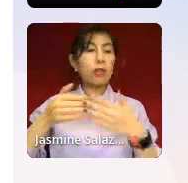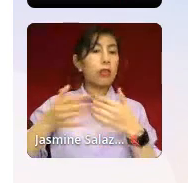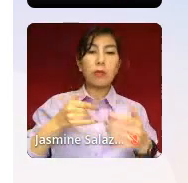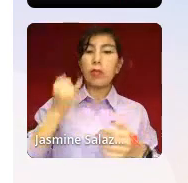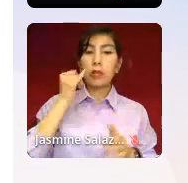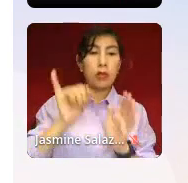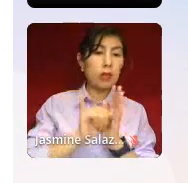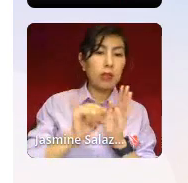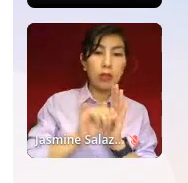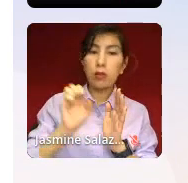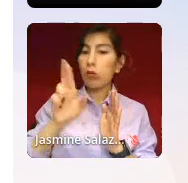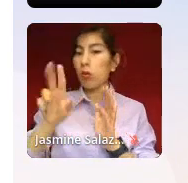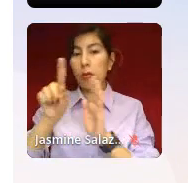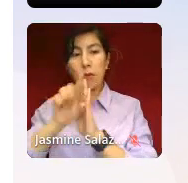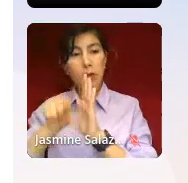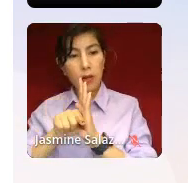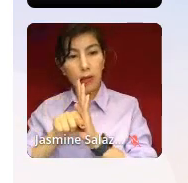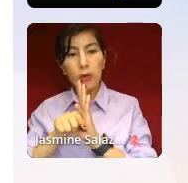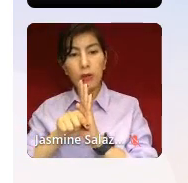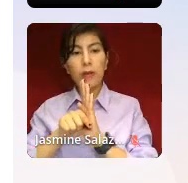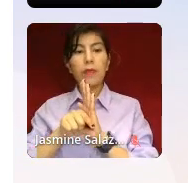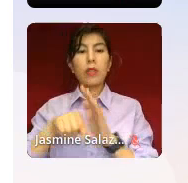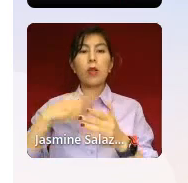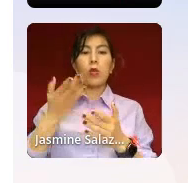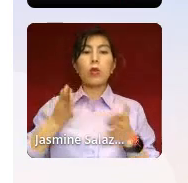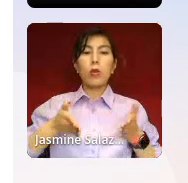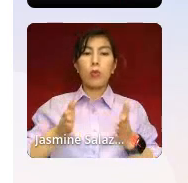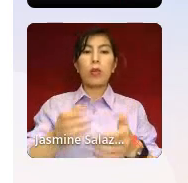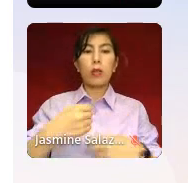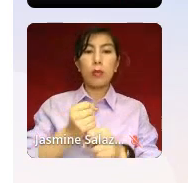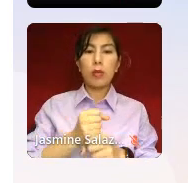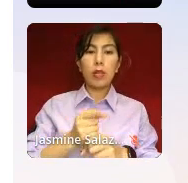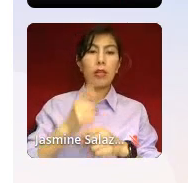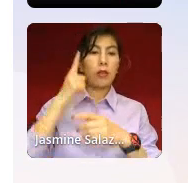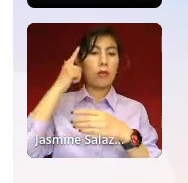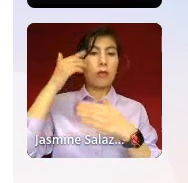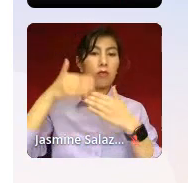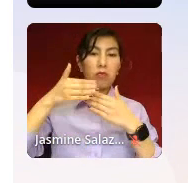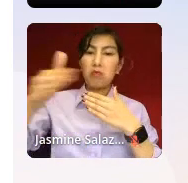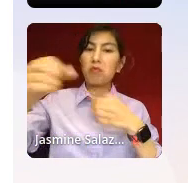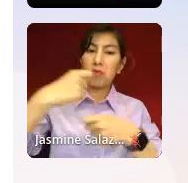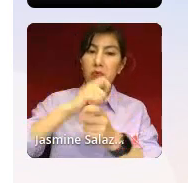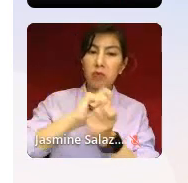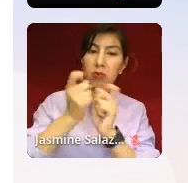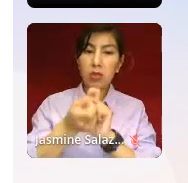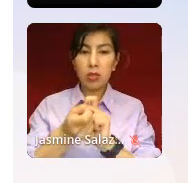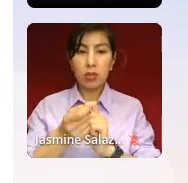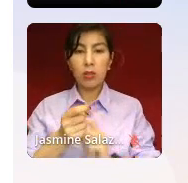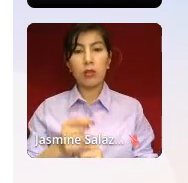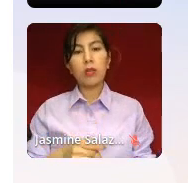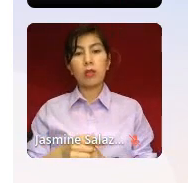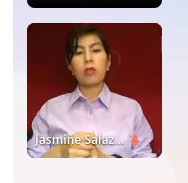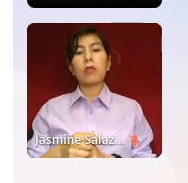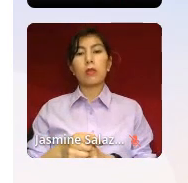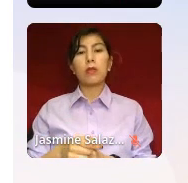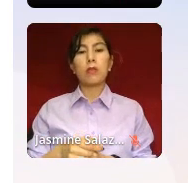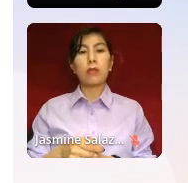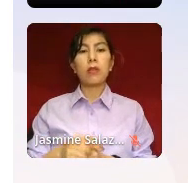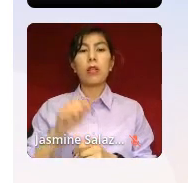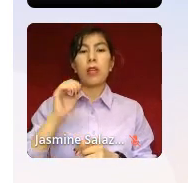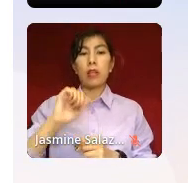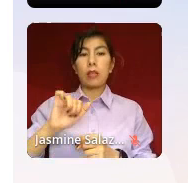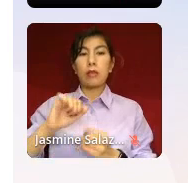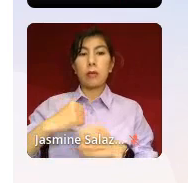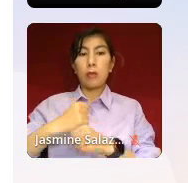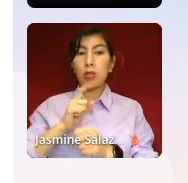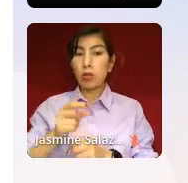identity or background. The only way to make lasting change, really truly, the only way to make lasting change is to ensure